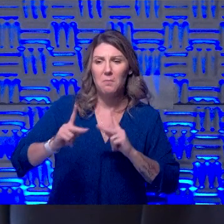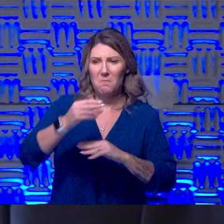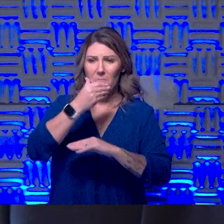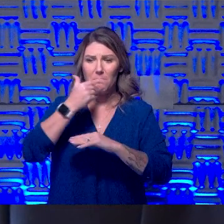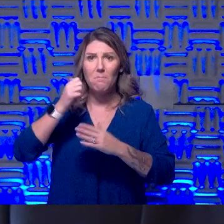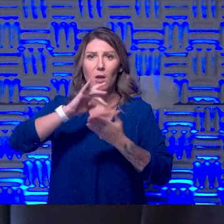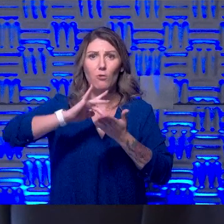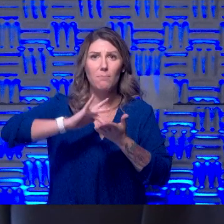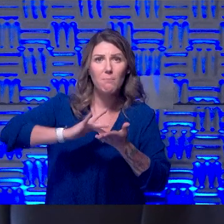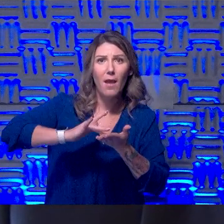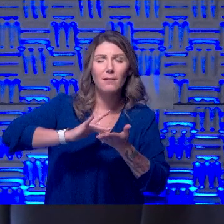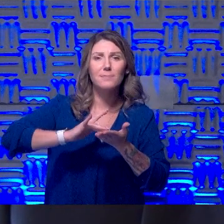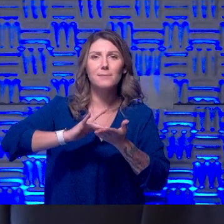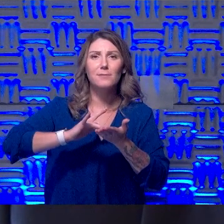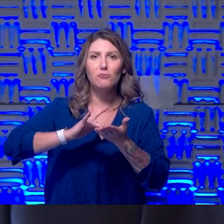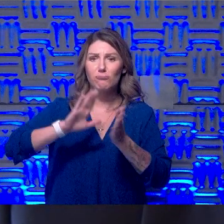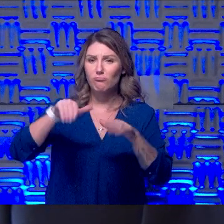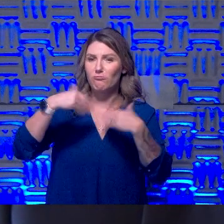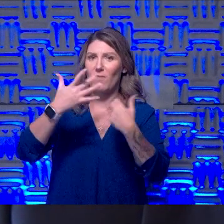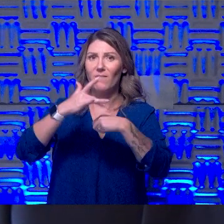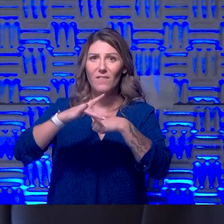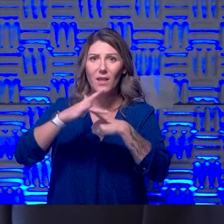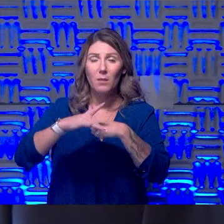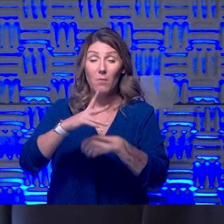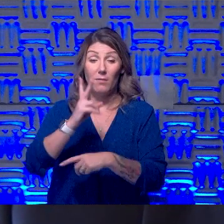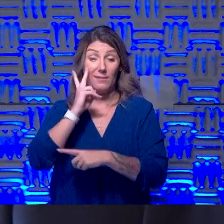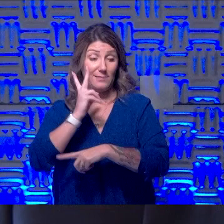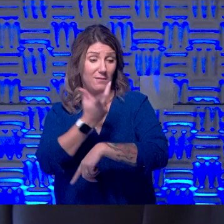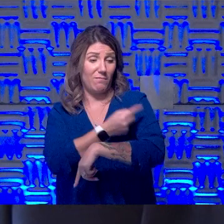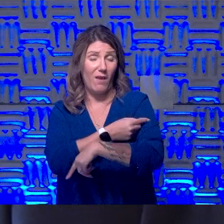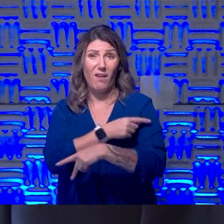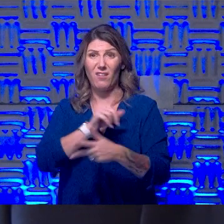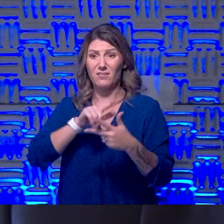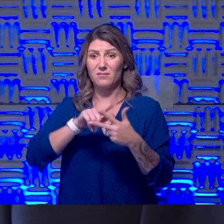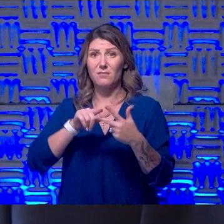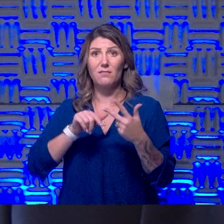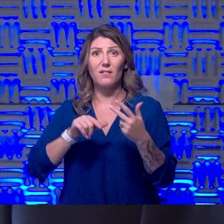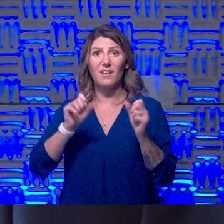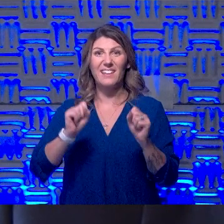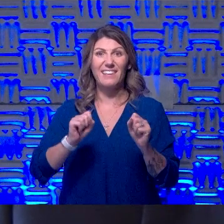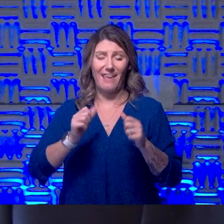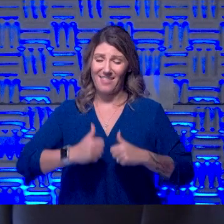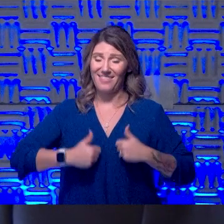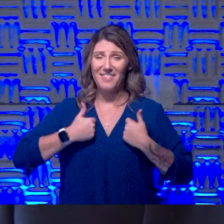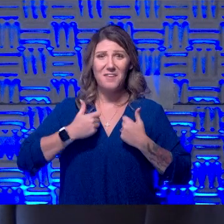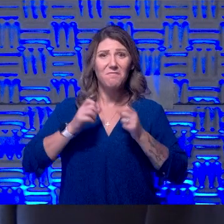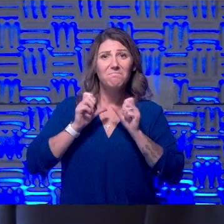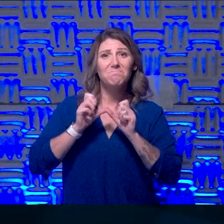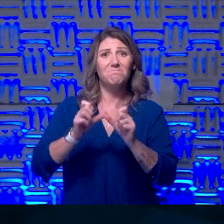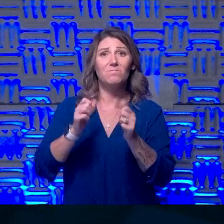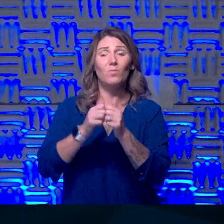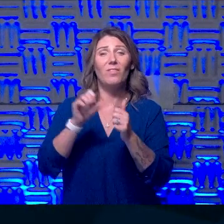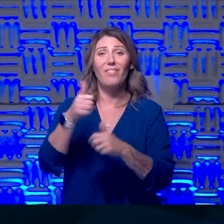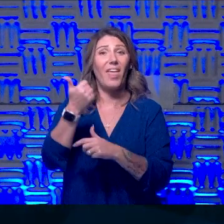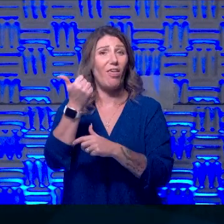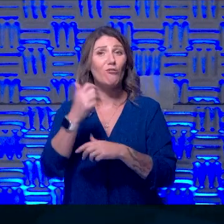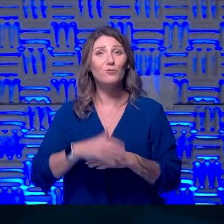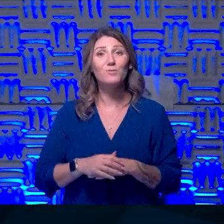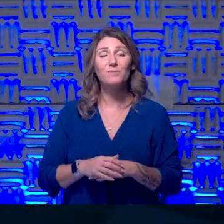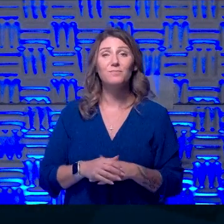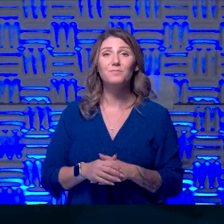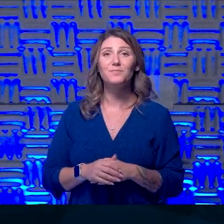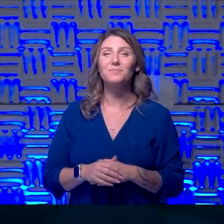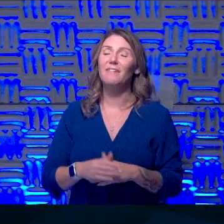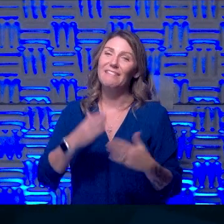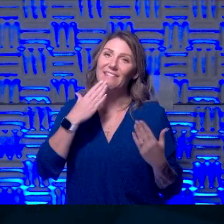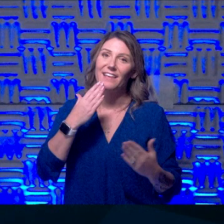coming forward. And when we see that vaccine, I think we're going to find a way that we can live with this like we've lived with others. And I think that's where we're going to be.